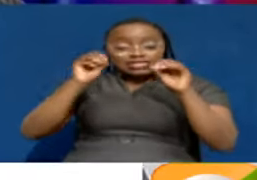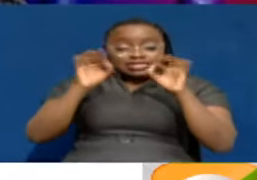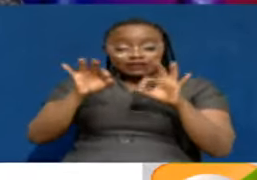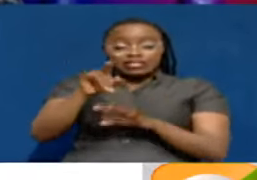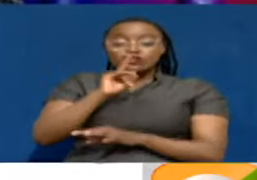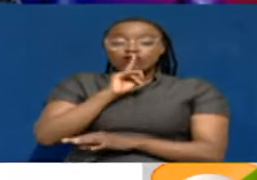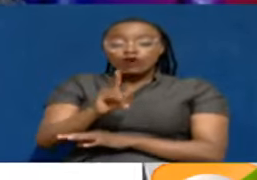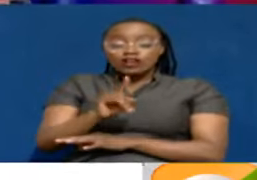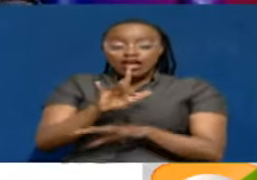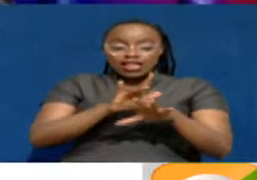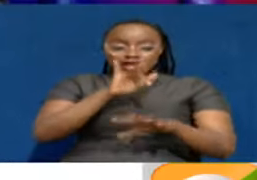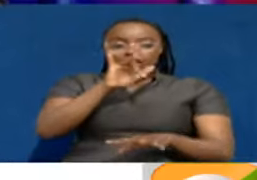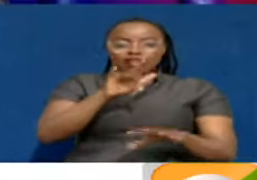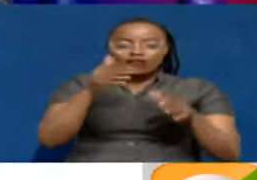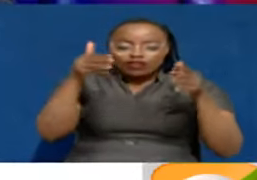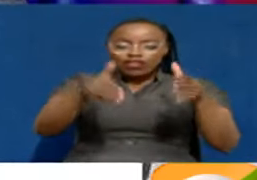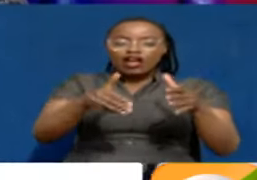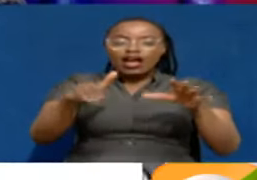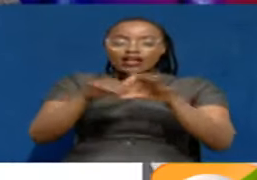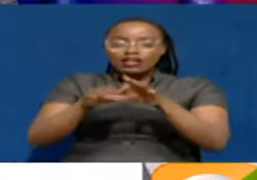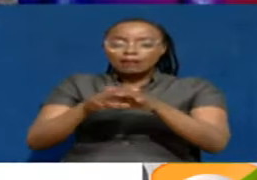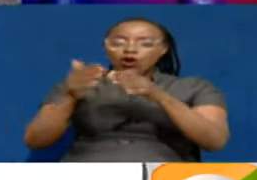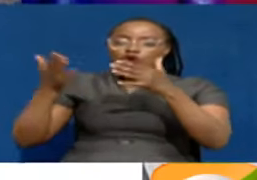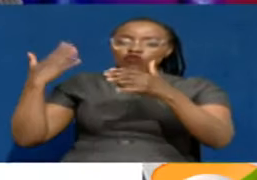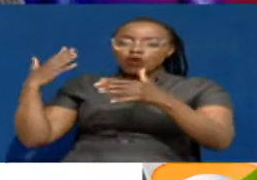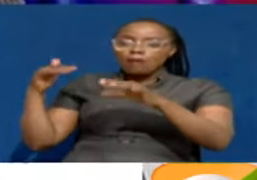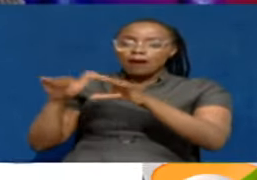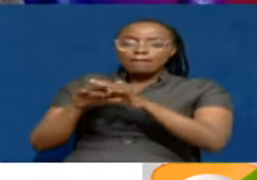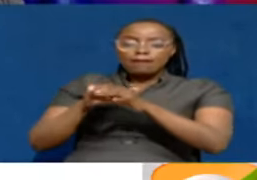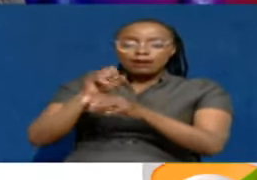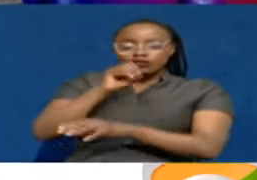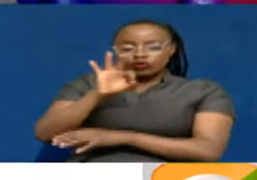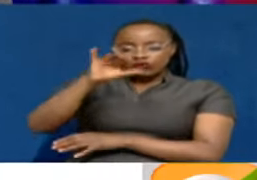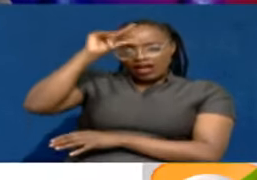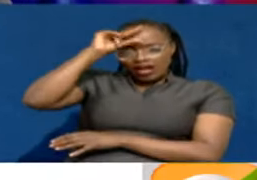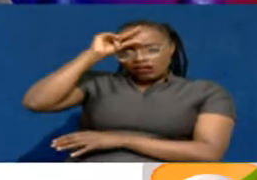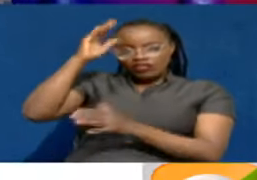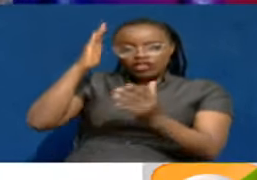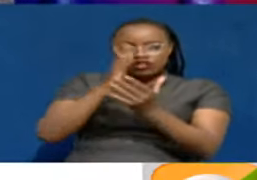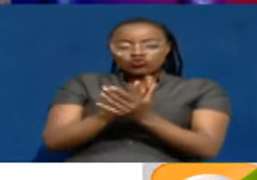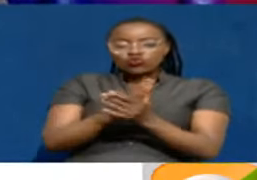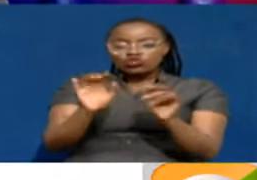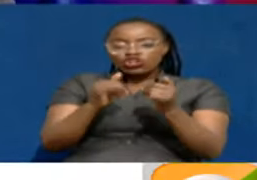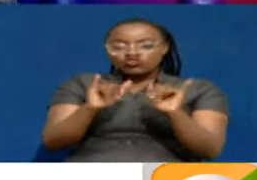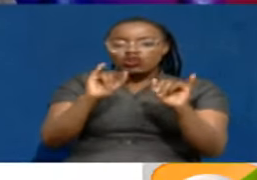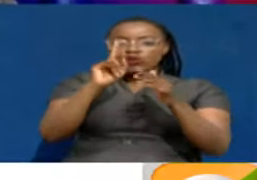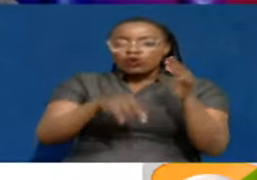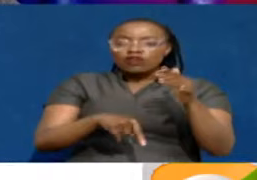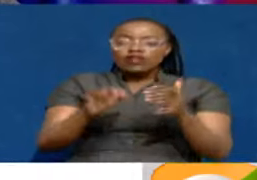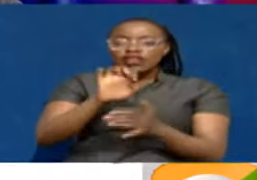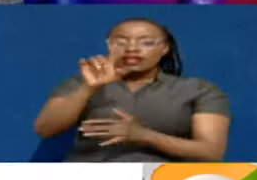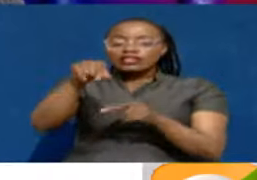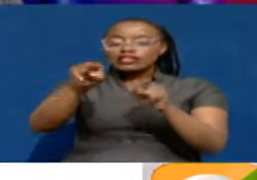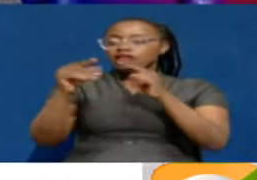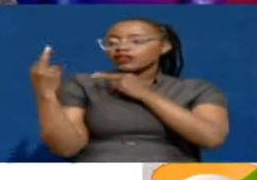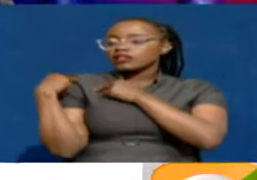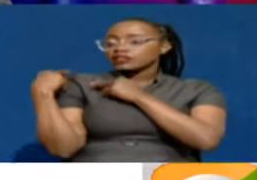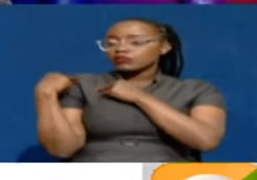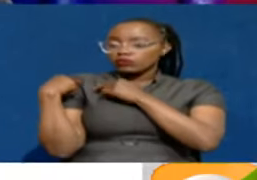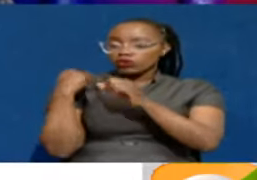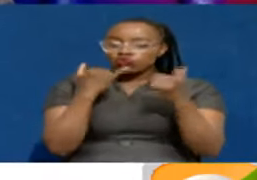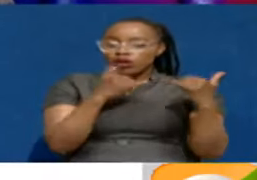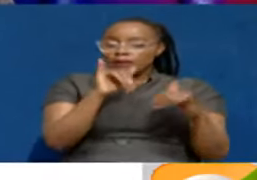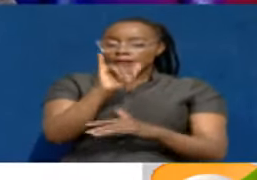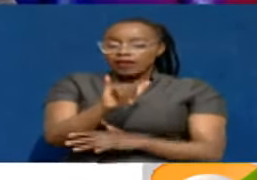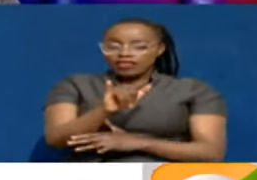those orders touch on current members or former members of the executive, the real test is on the executive to implement them. Number one. Number